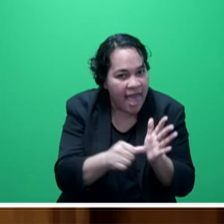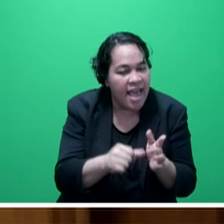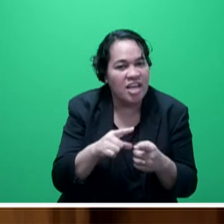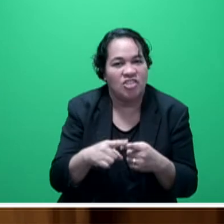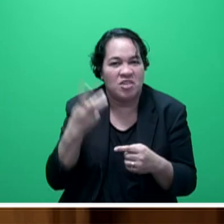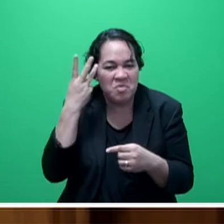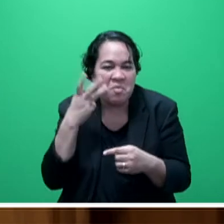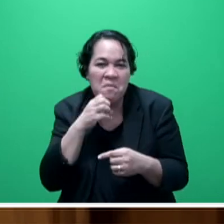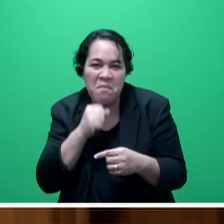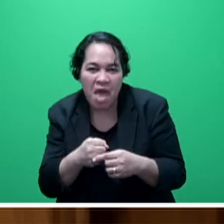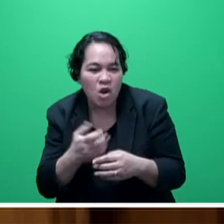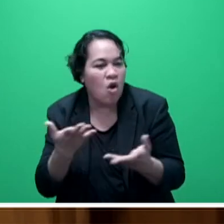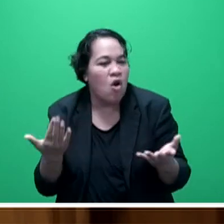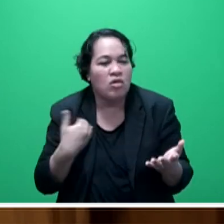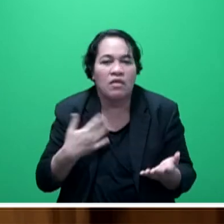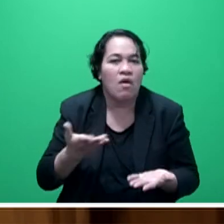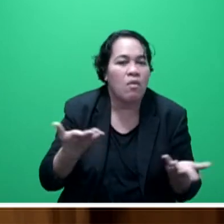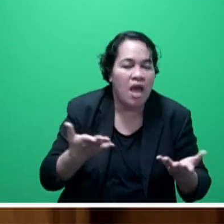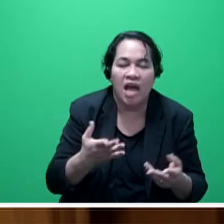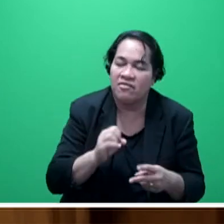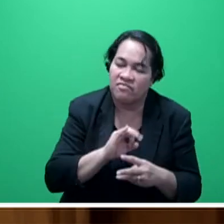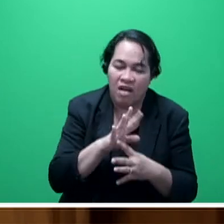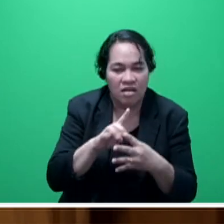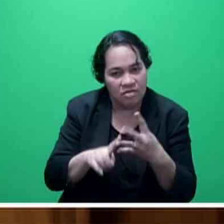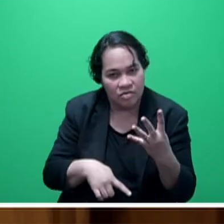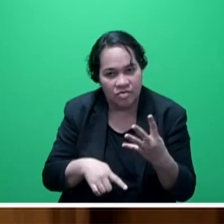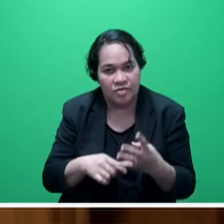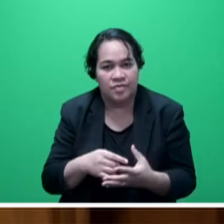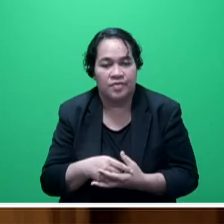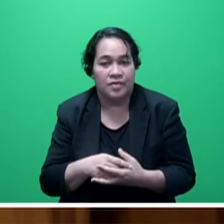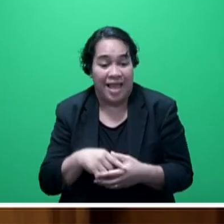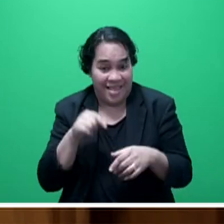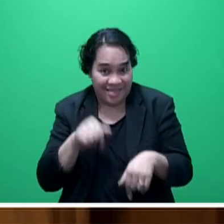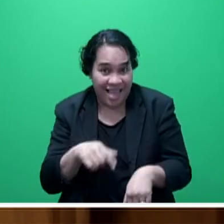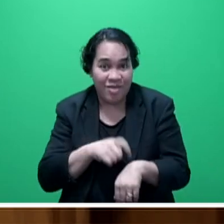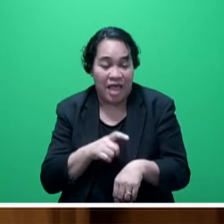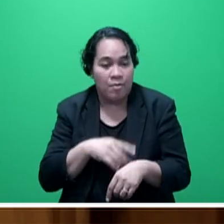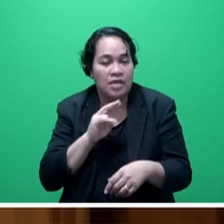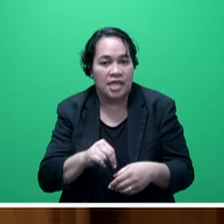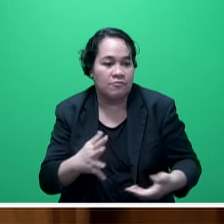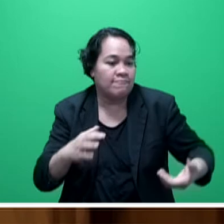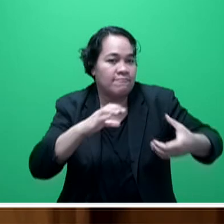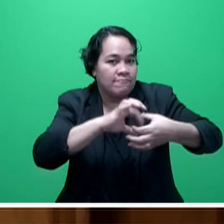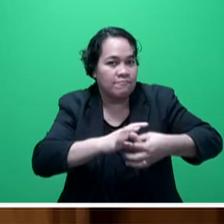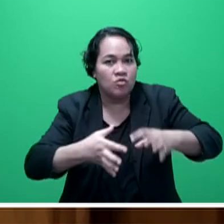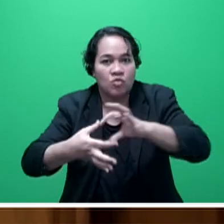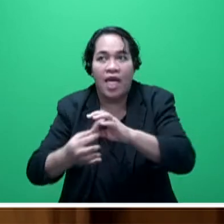or geographical positions. Honourable Speaker, now is the time to collaborate with development